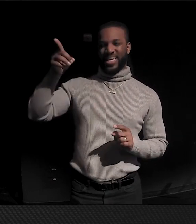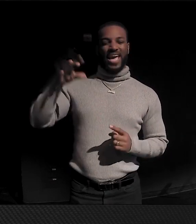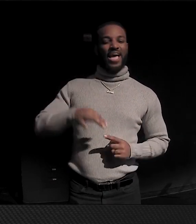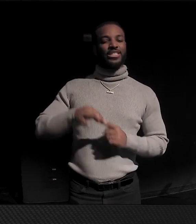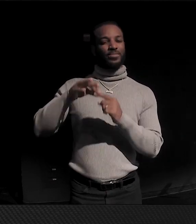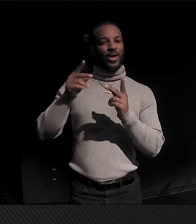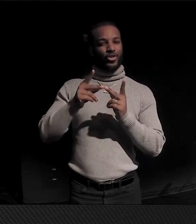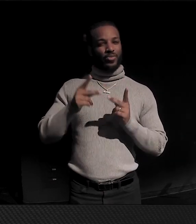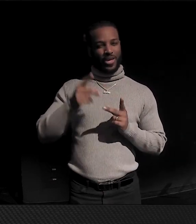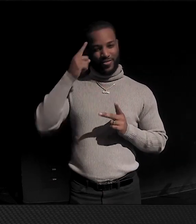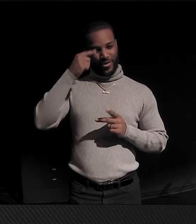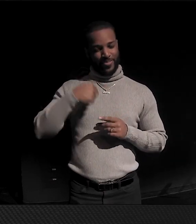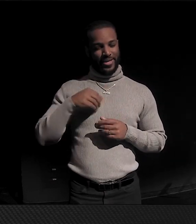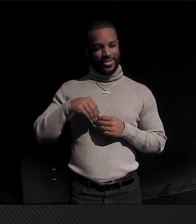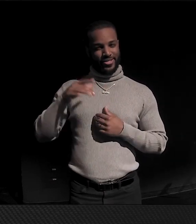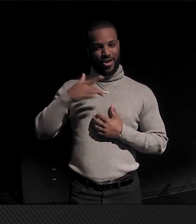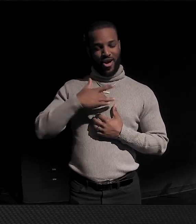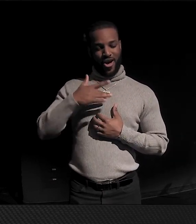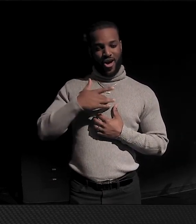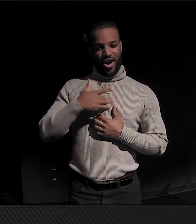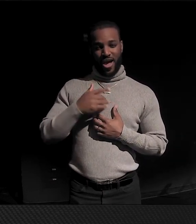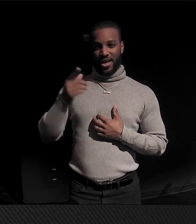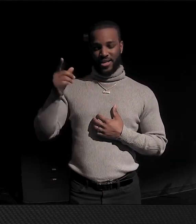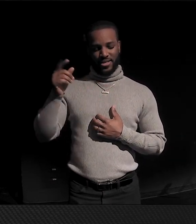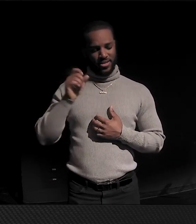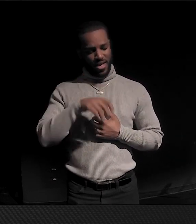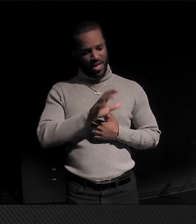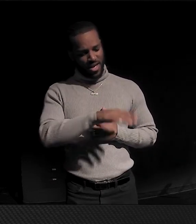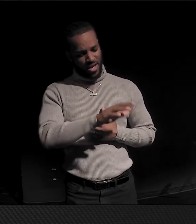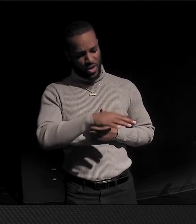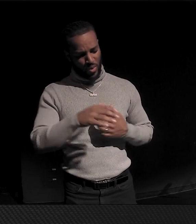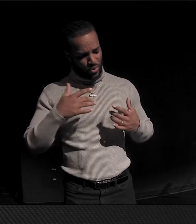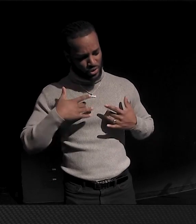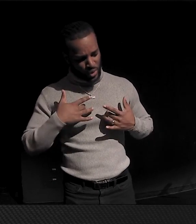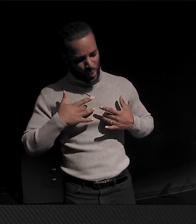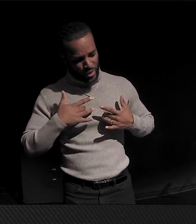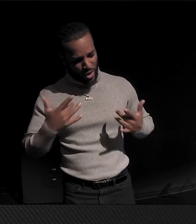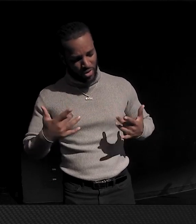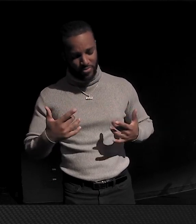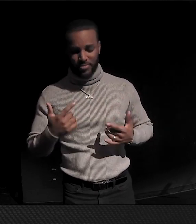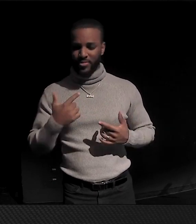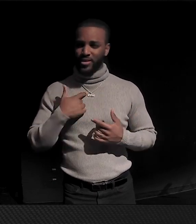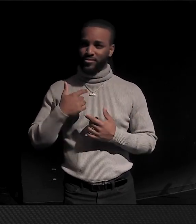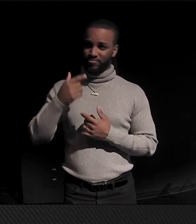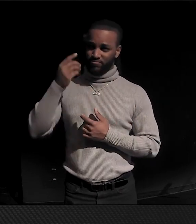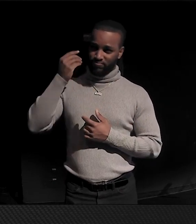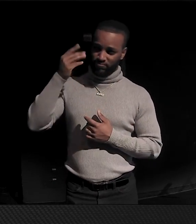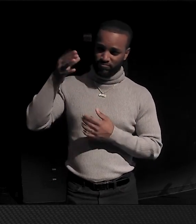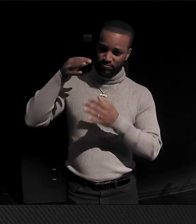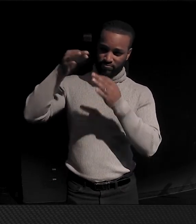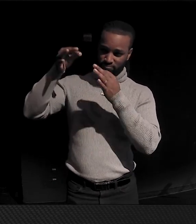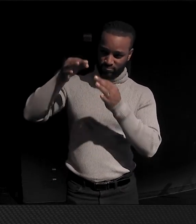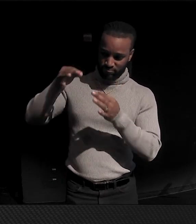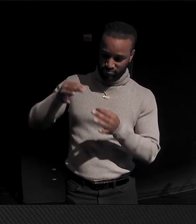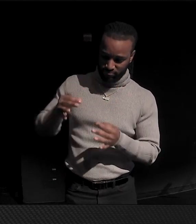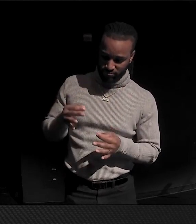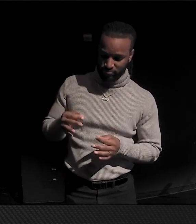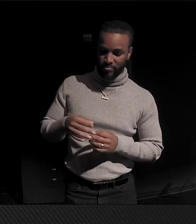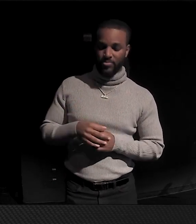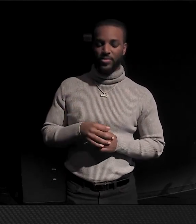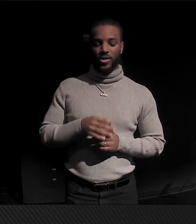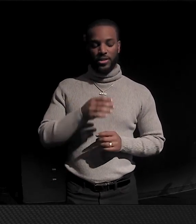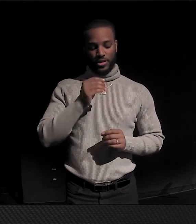place for me in his heart. He just asked what was going on, so I just started sharing. He walked up to his